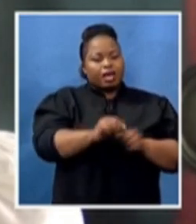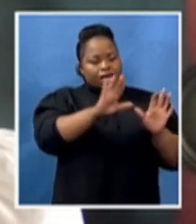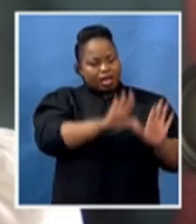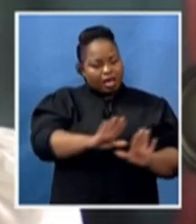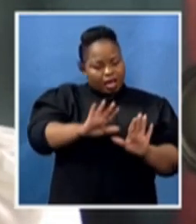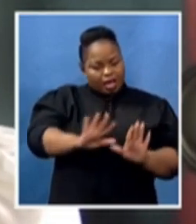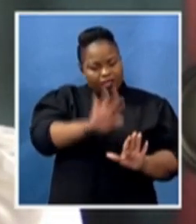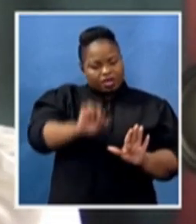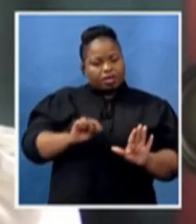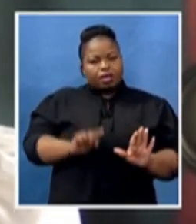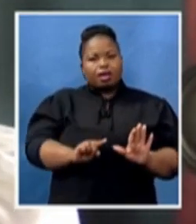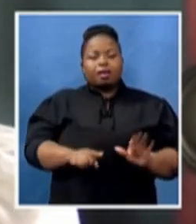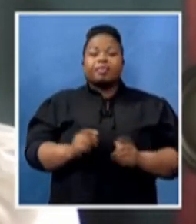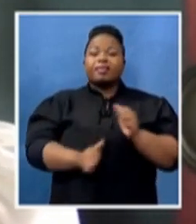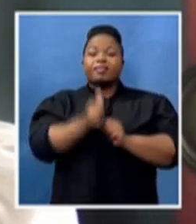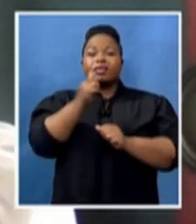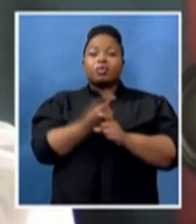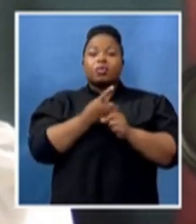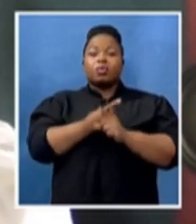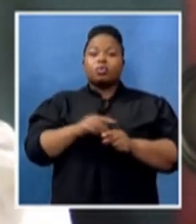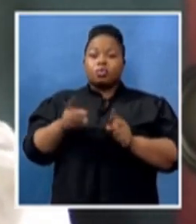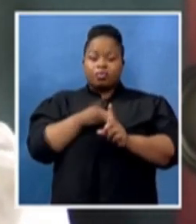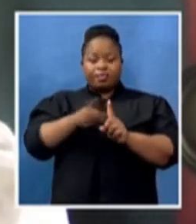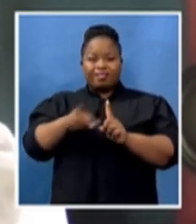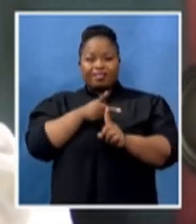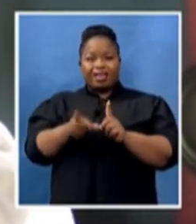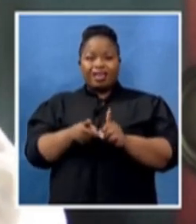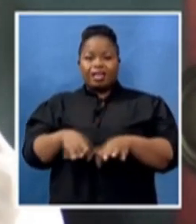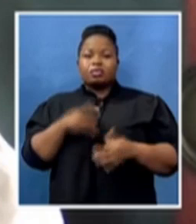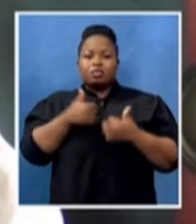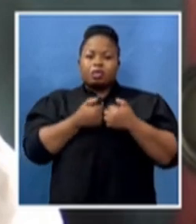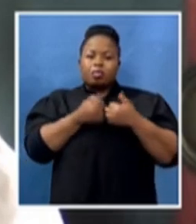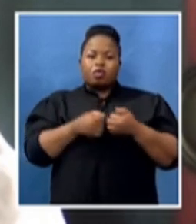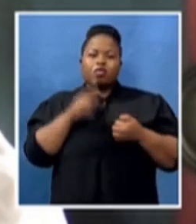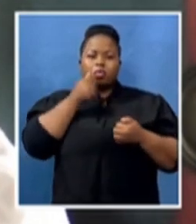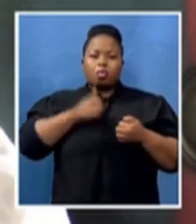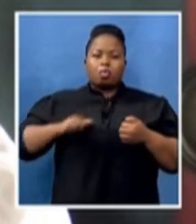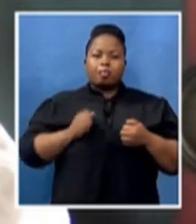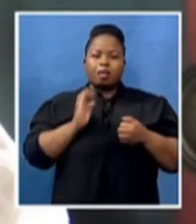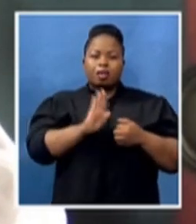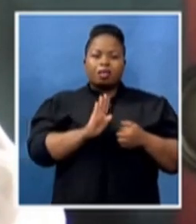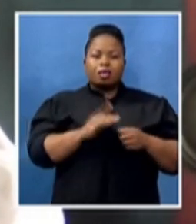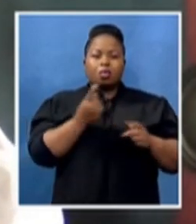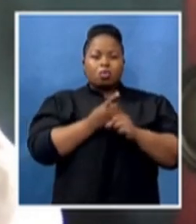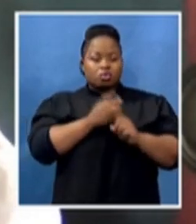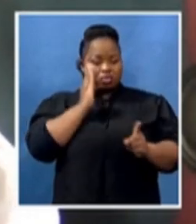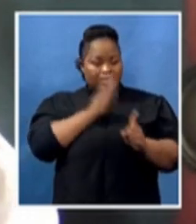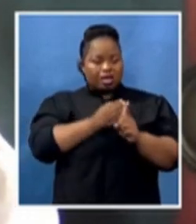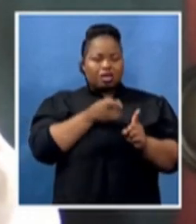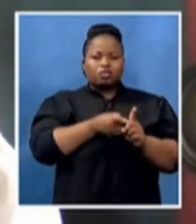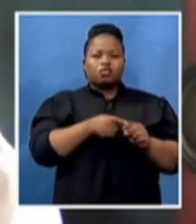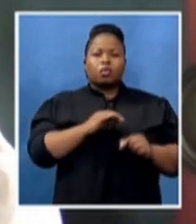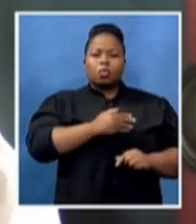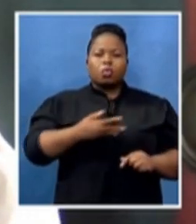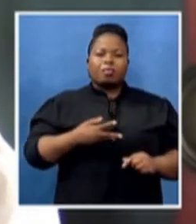in intimate relationships directed at women is linked with money and women's